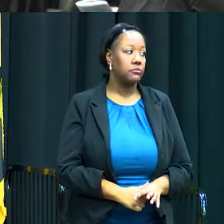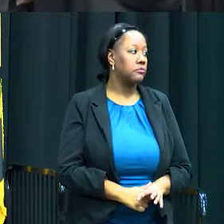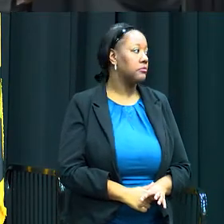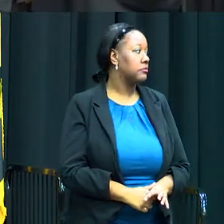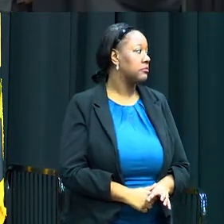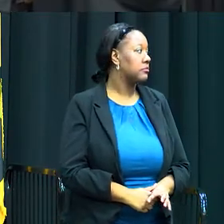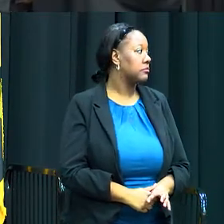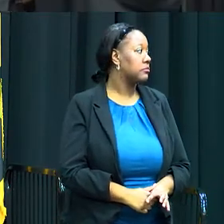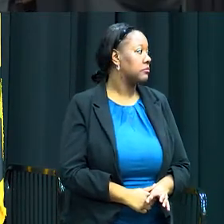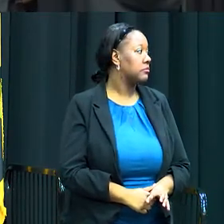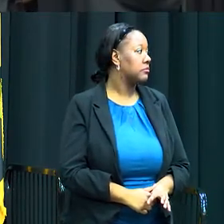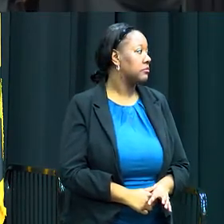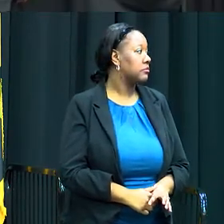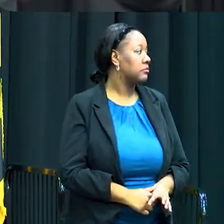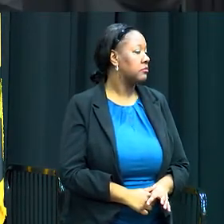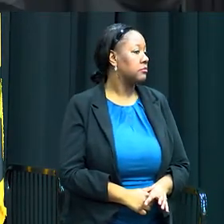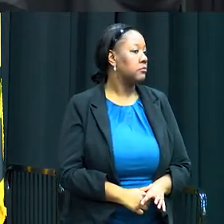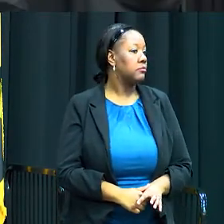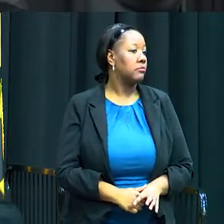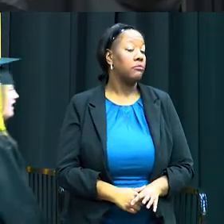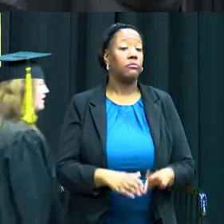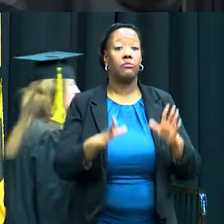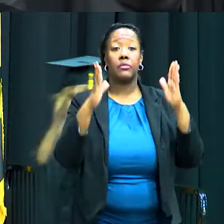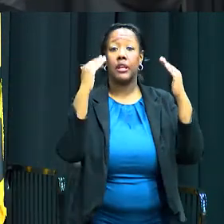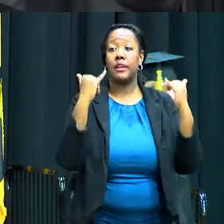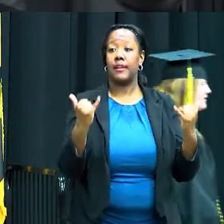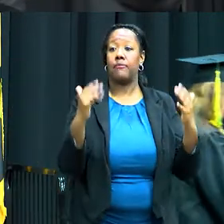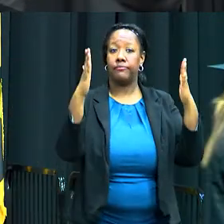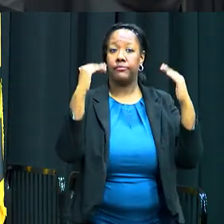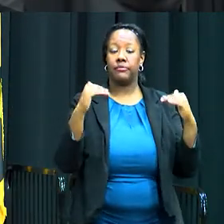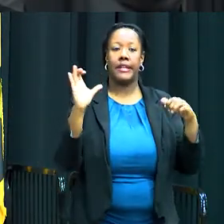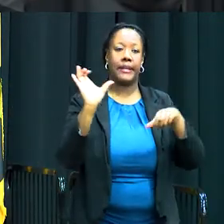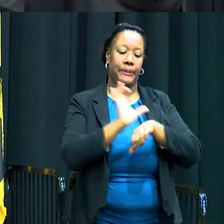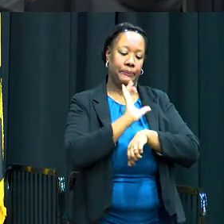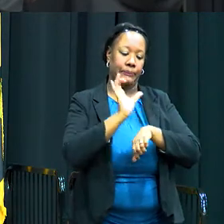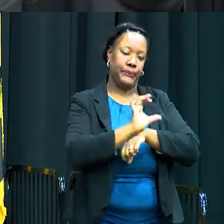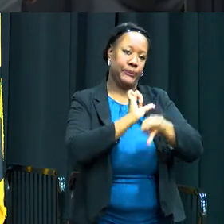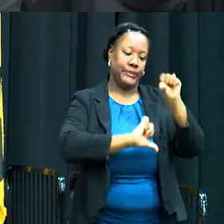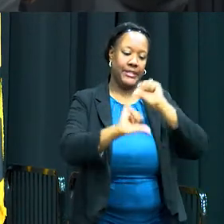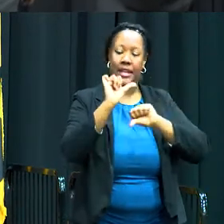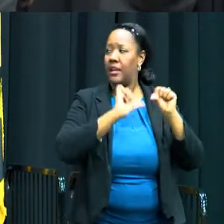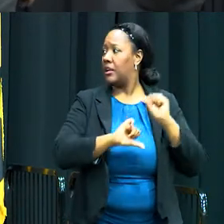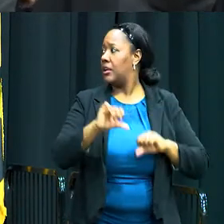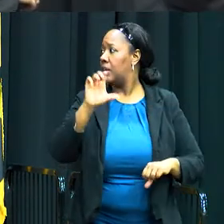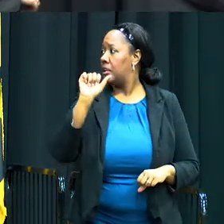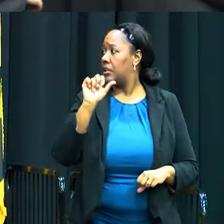We now confer the Associate of Science degrees in Computer Science, Algernon Cortez Matthews.